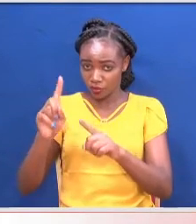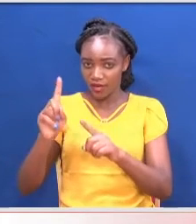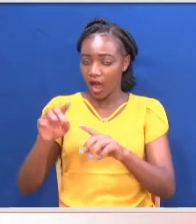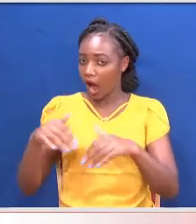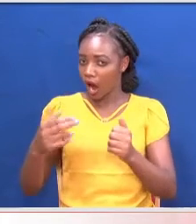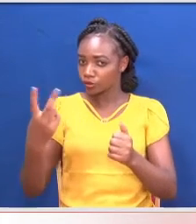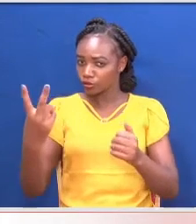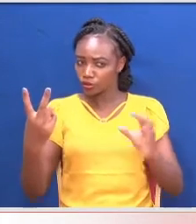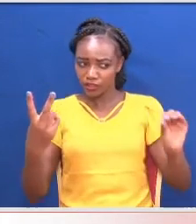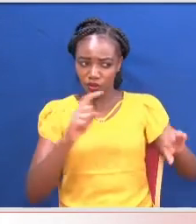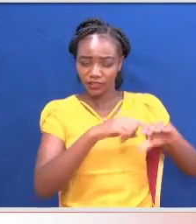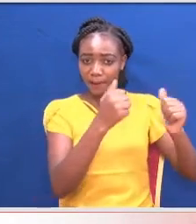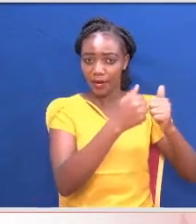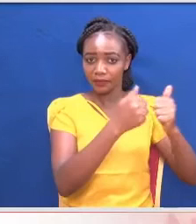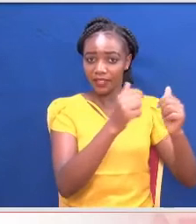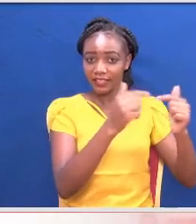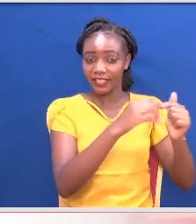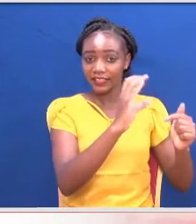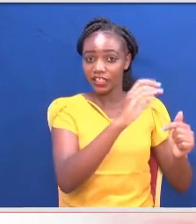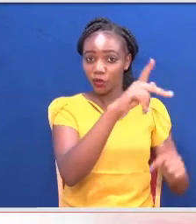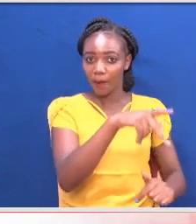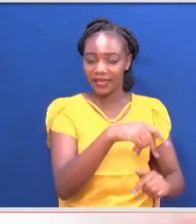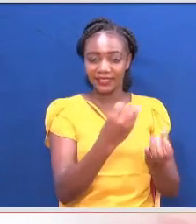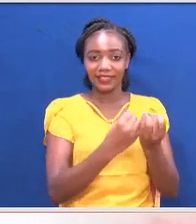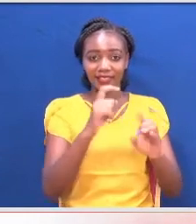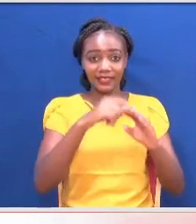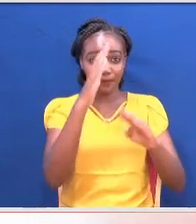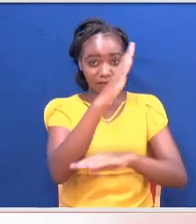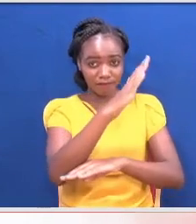2-0 victory at Crystal Palace on Saturday afternoon. Sergio Aguero and Ferran Torres